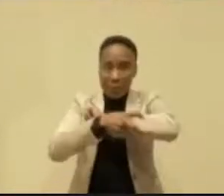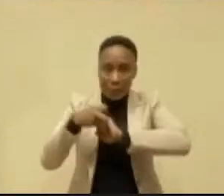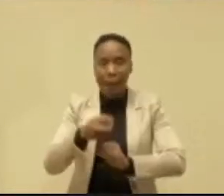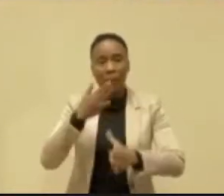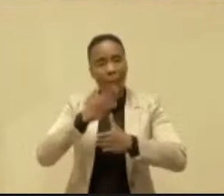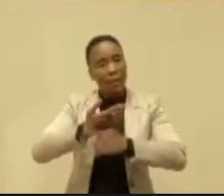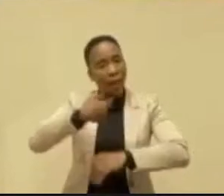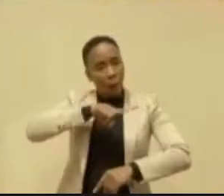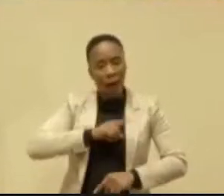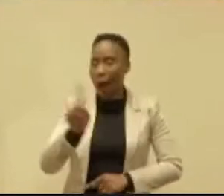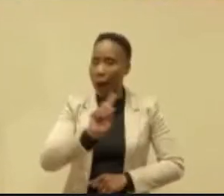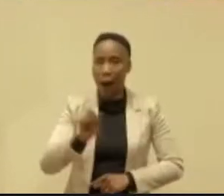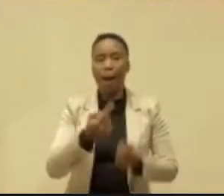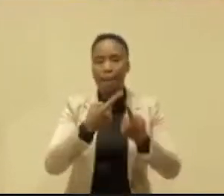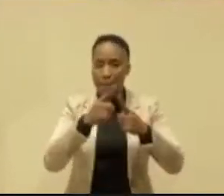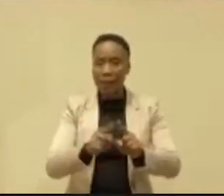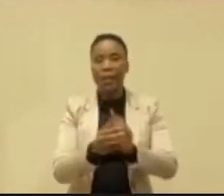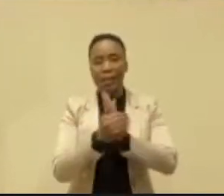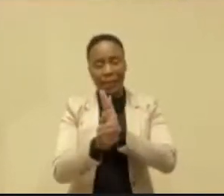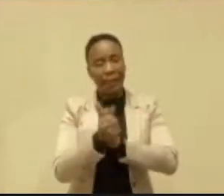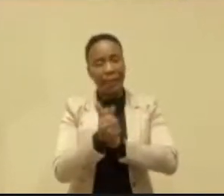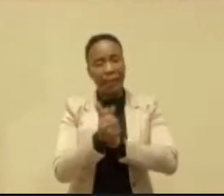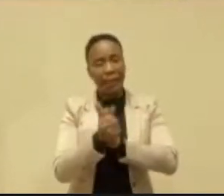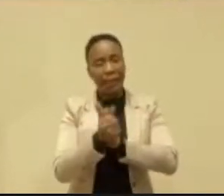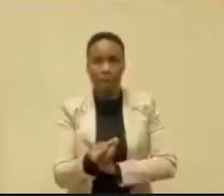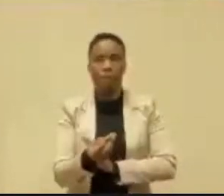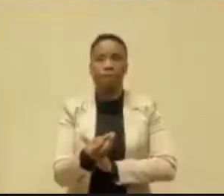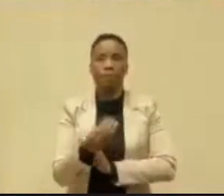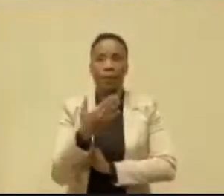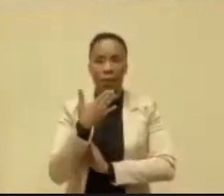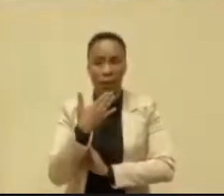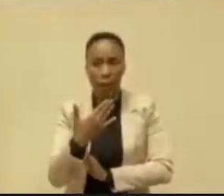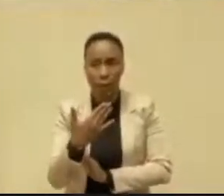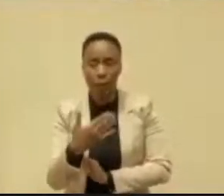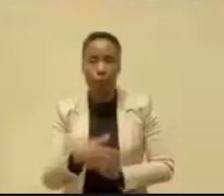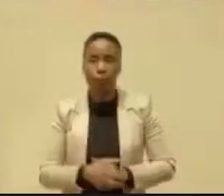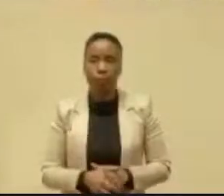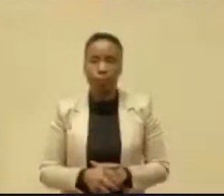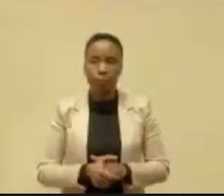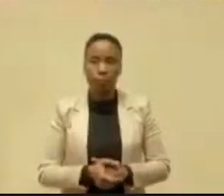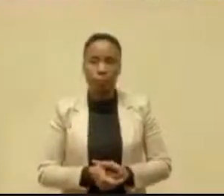is because their skills thank you thank you